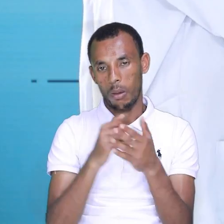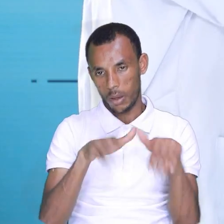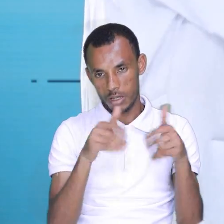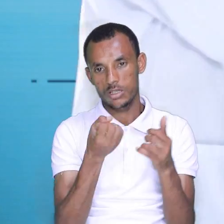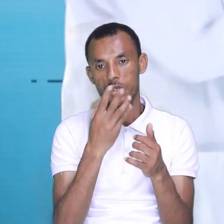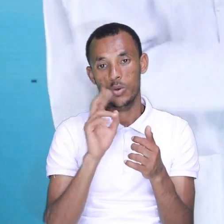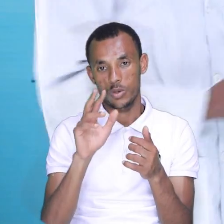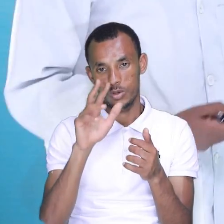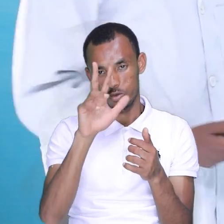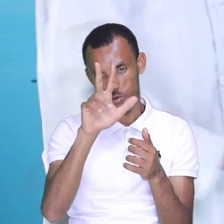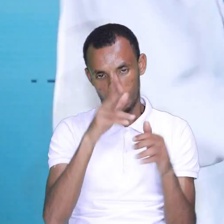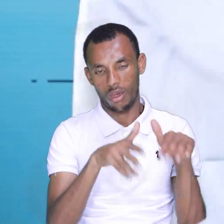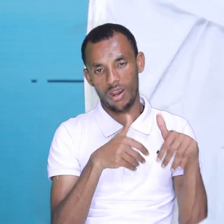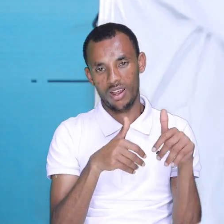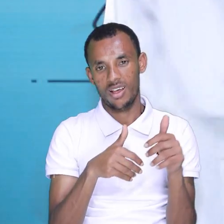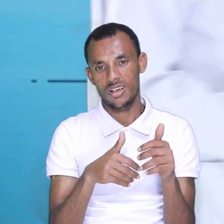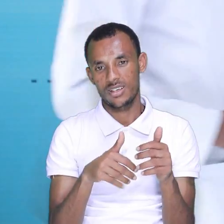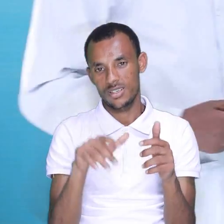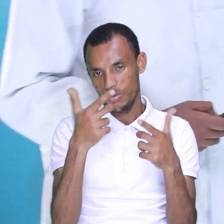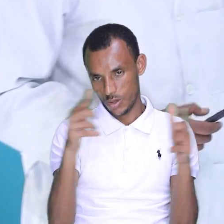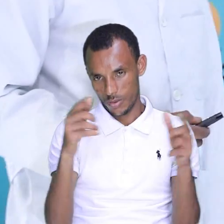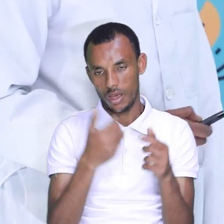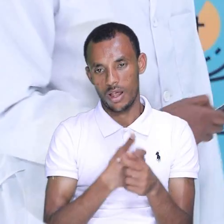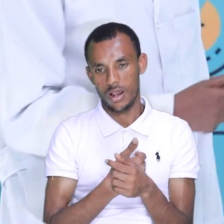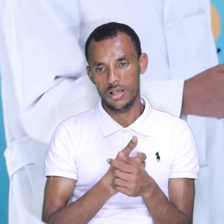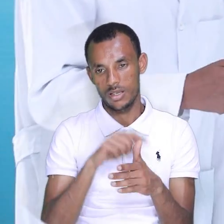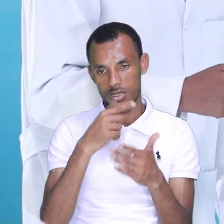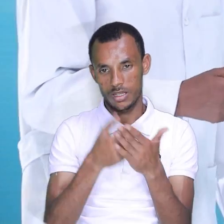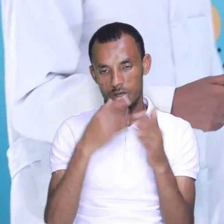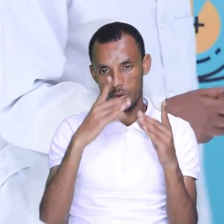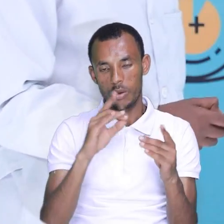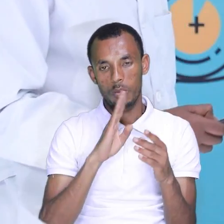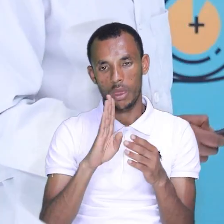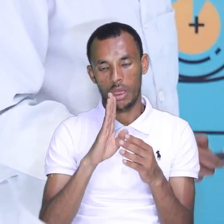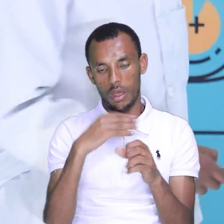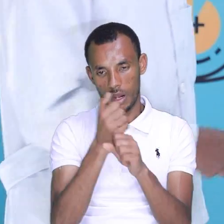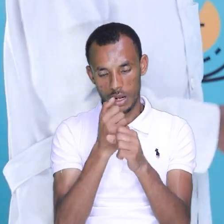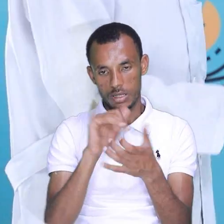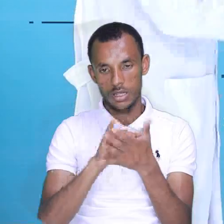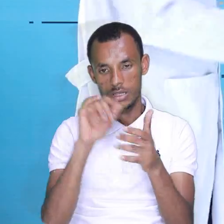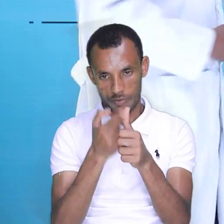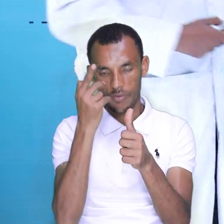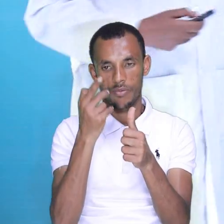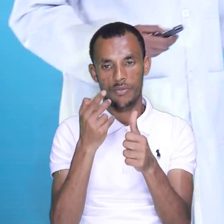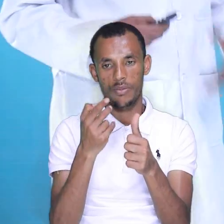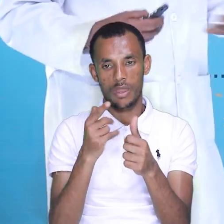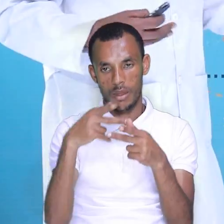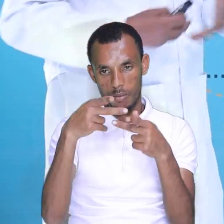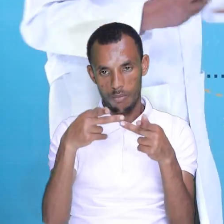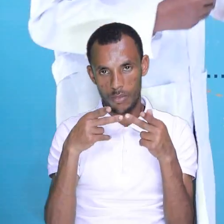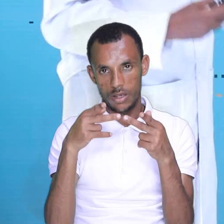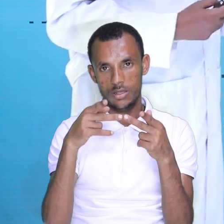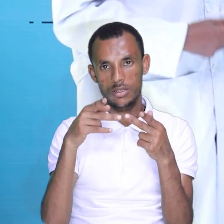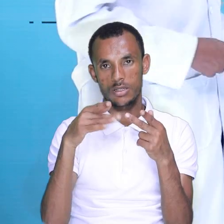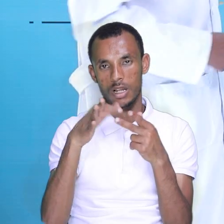we have to select from the remaining 3 possibilities. So this could be done that the first place selection,